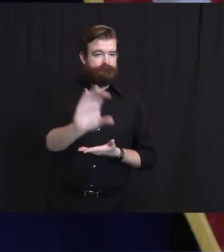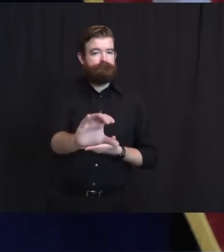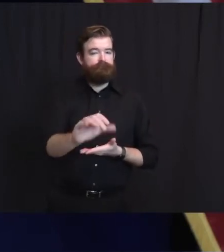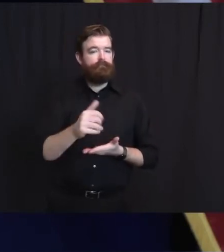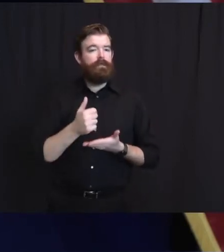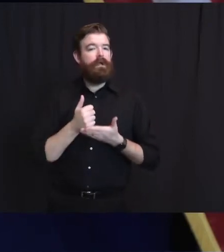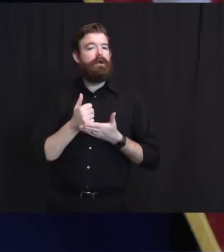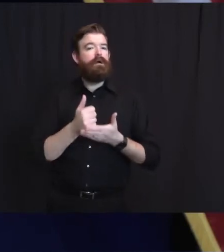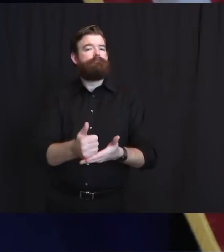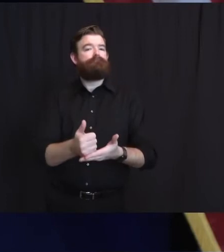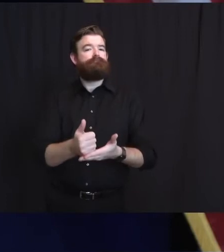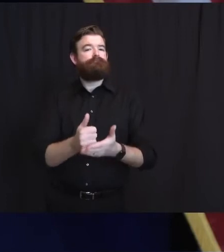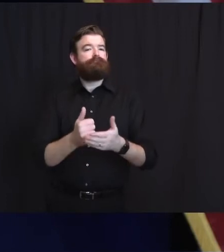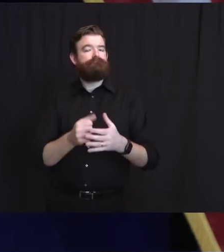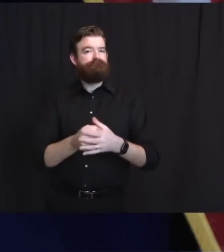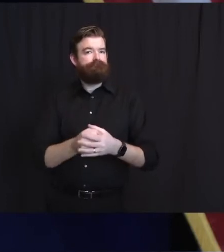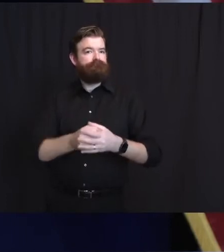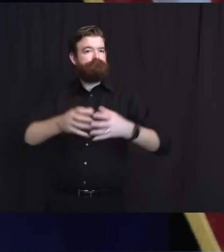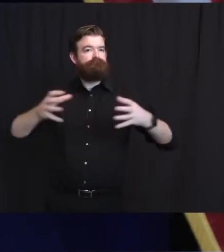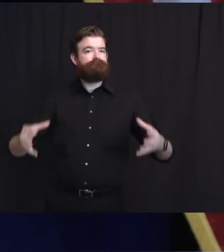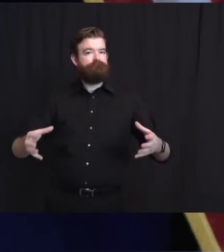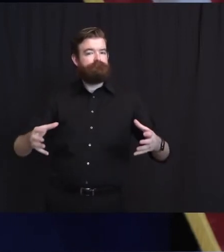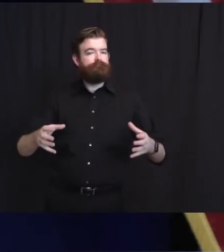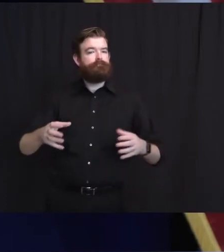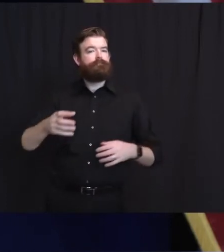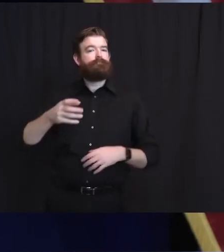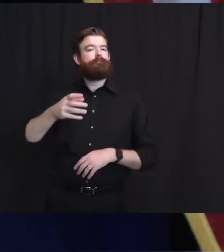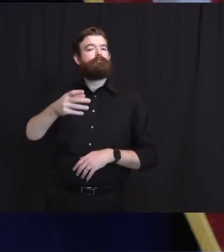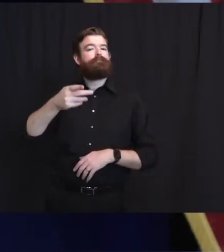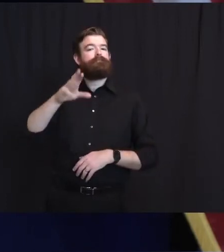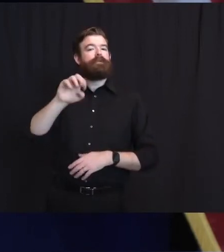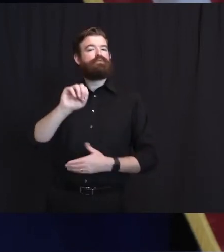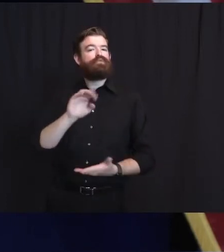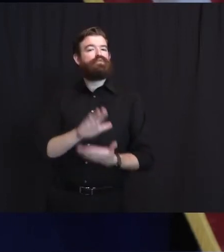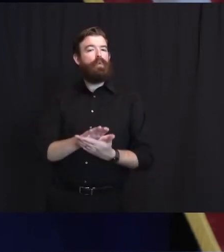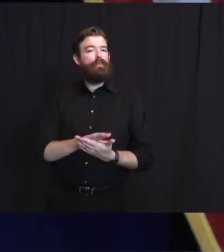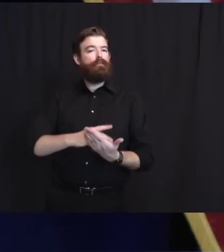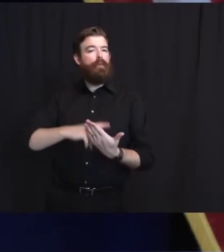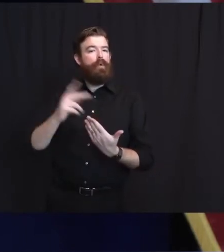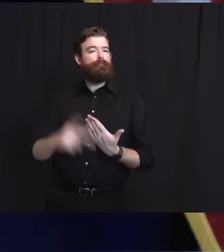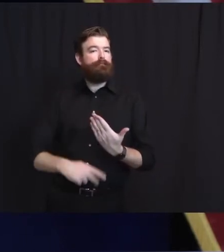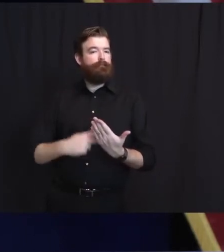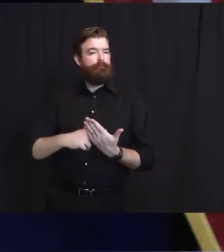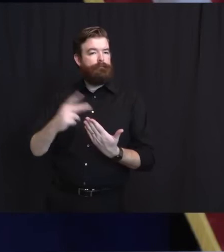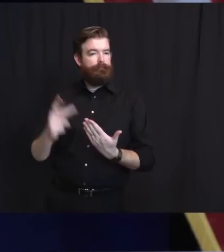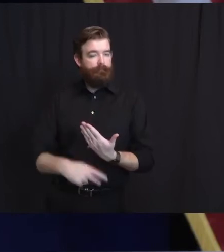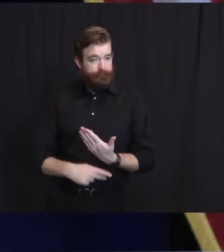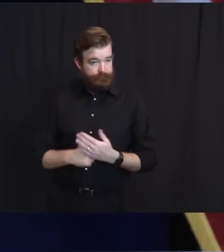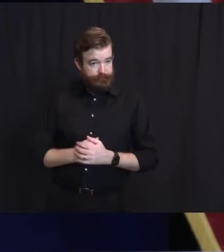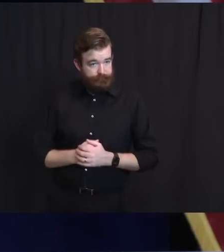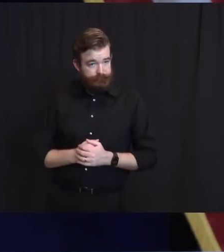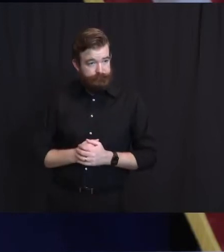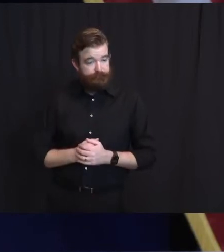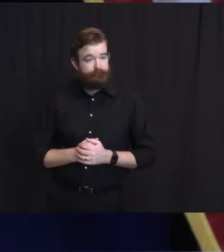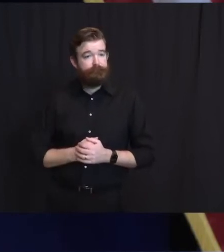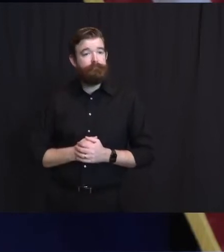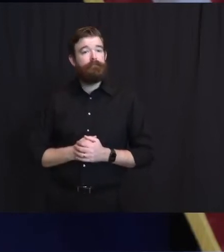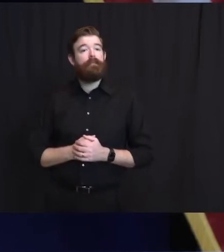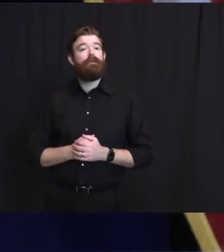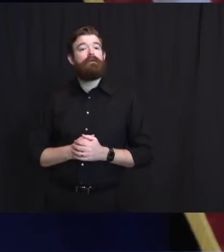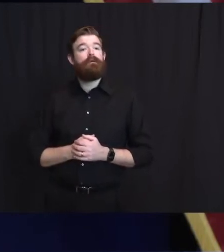programs, continuing the administration's commitment to investing in transformative learning opportunities for the state's youngest